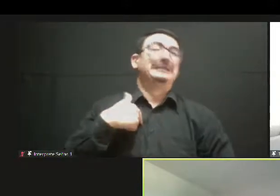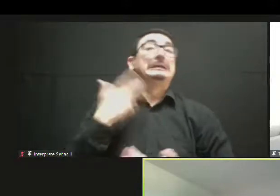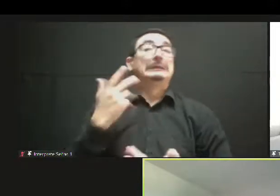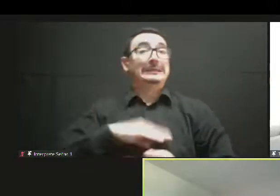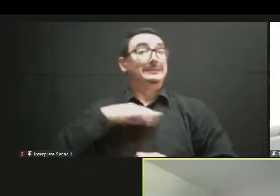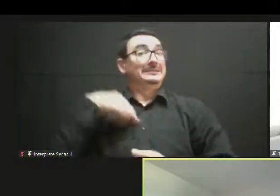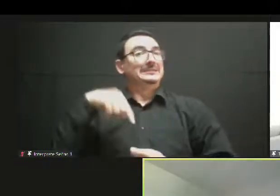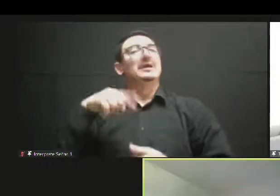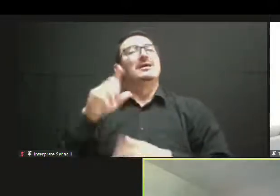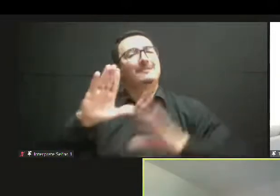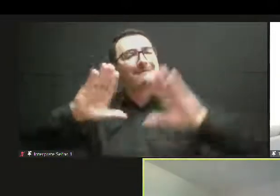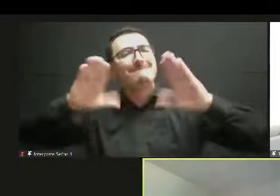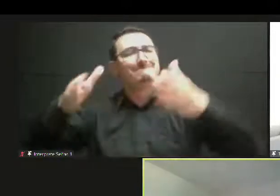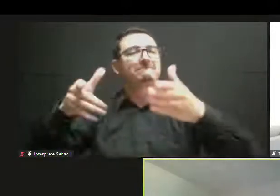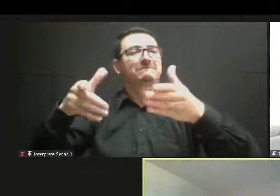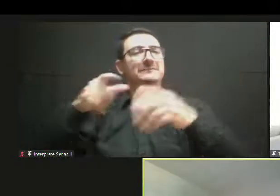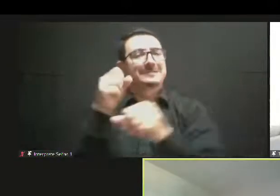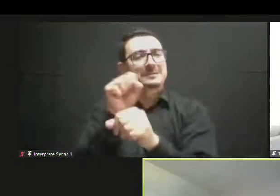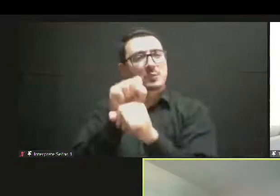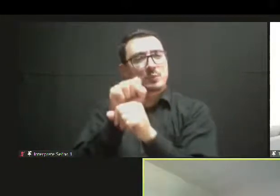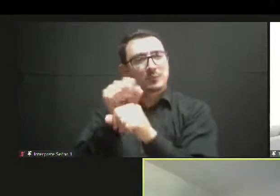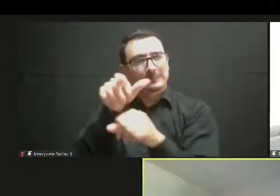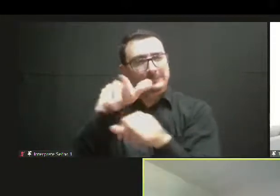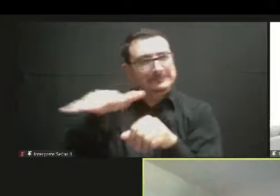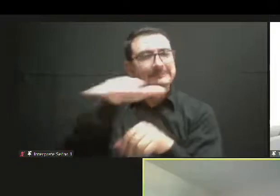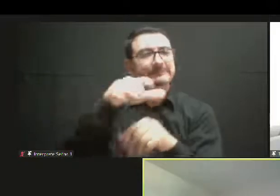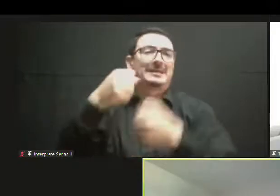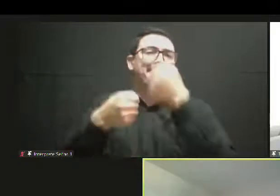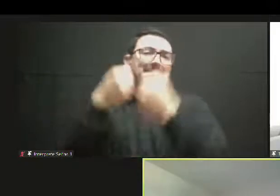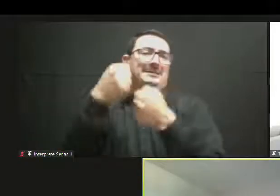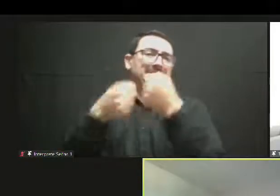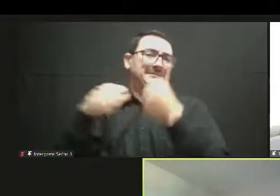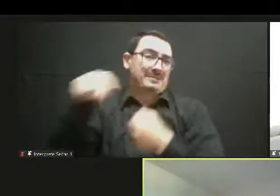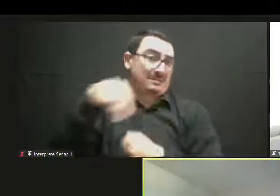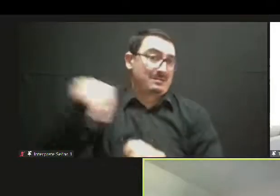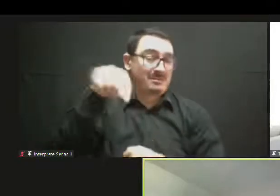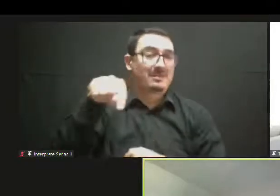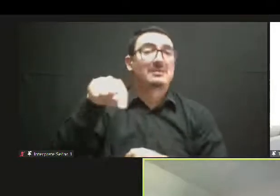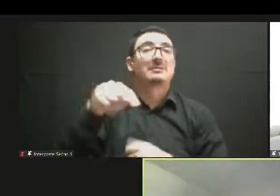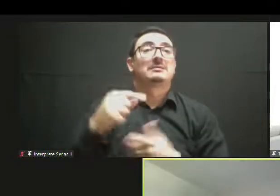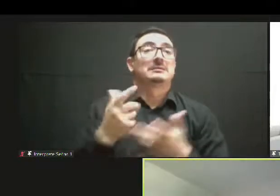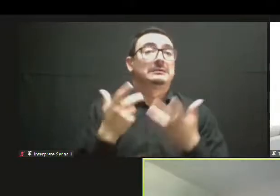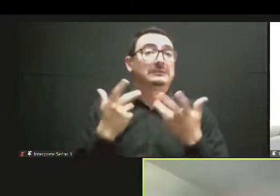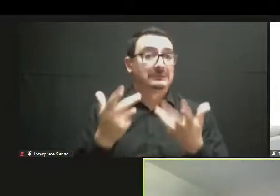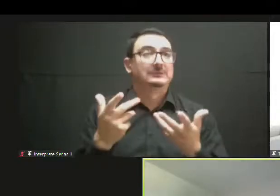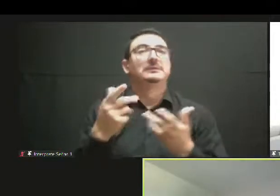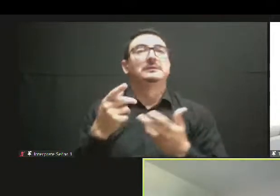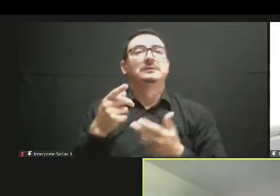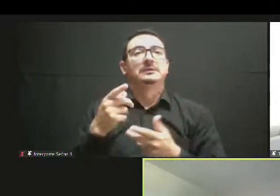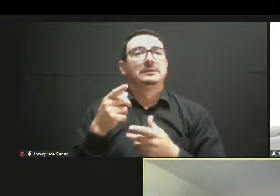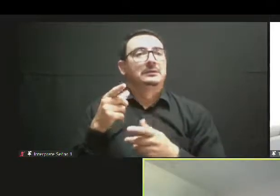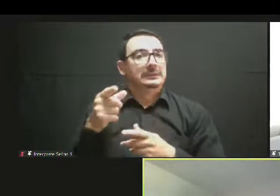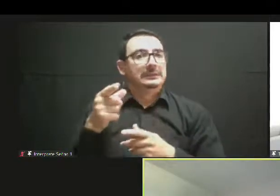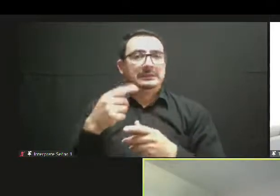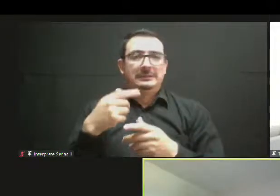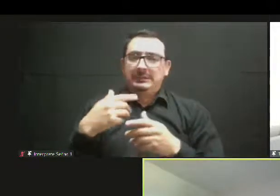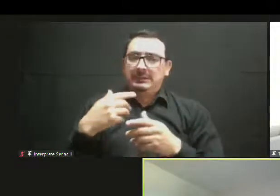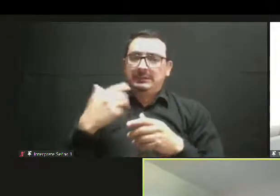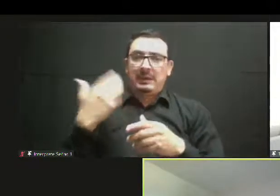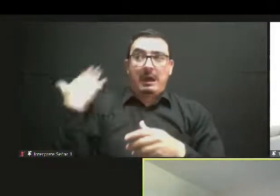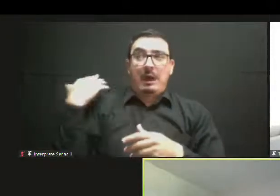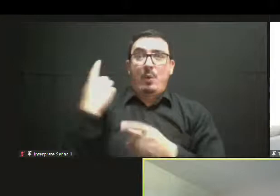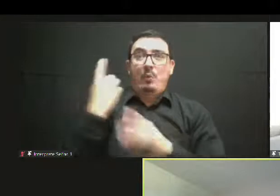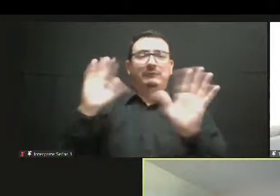For us, it has been traditional to work with the companies and actually connect with government. Now we are actually trying